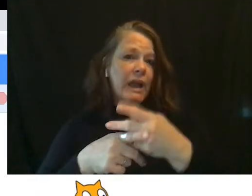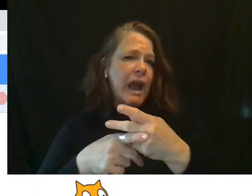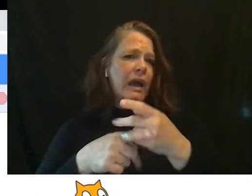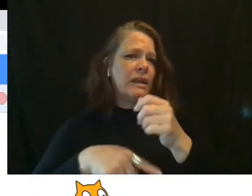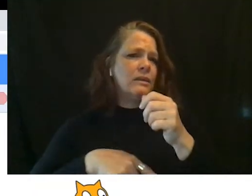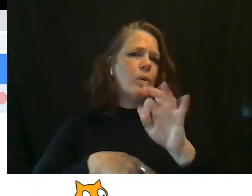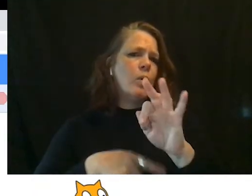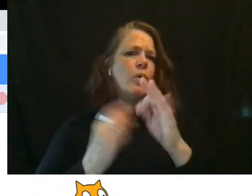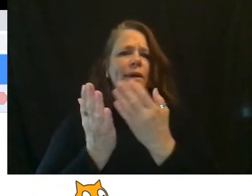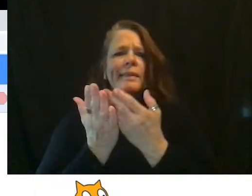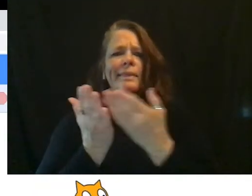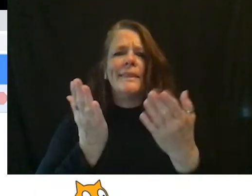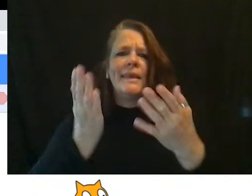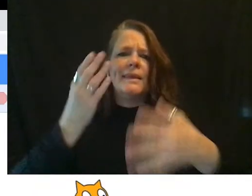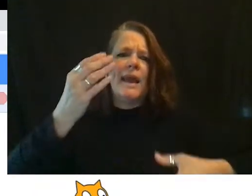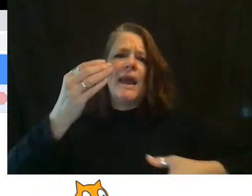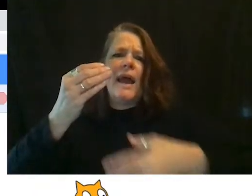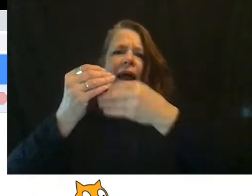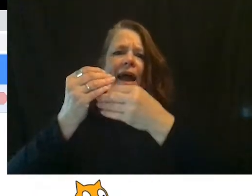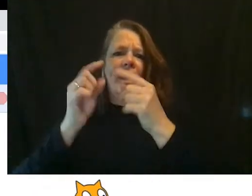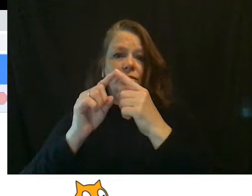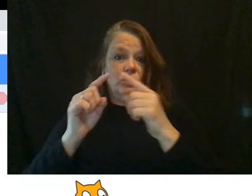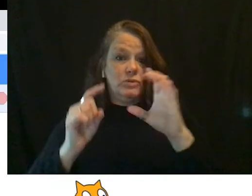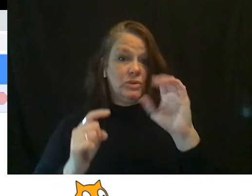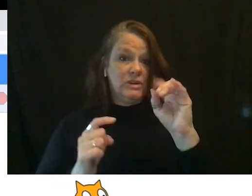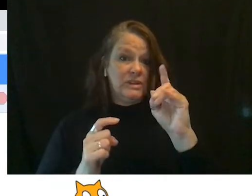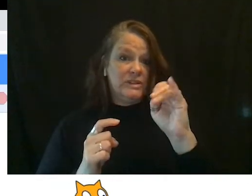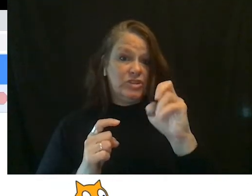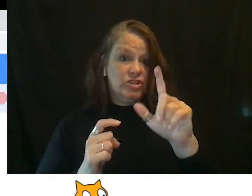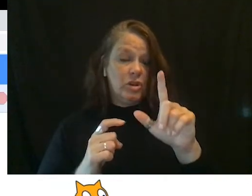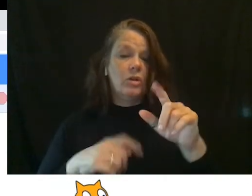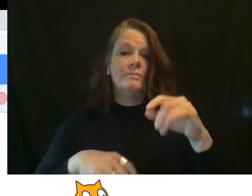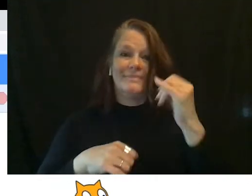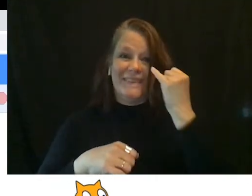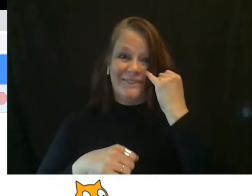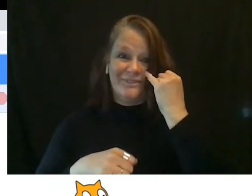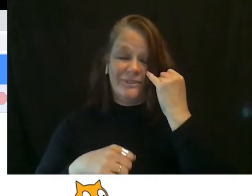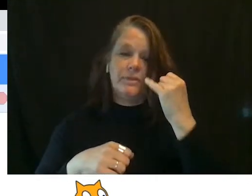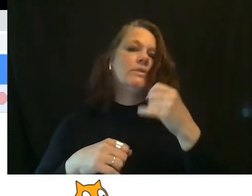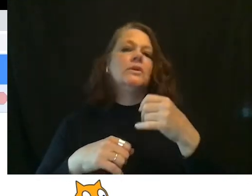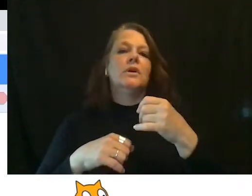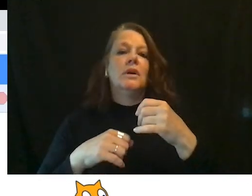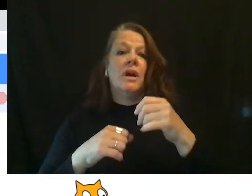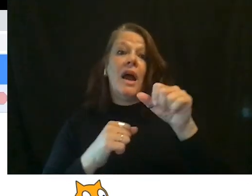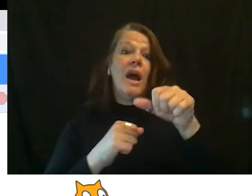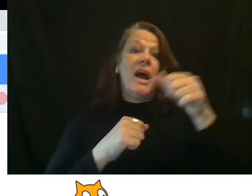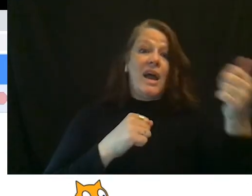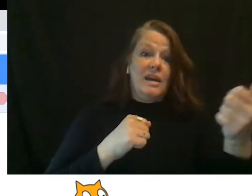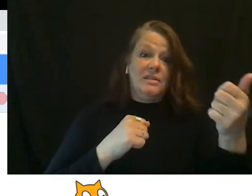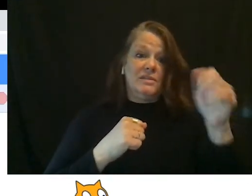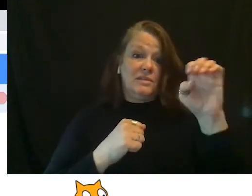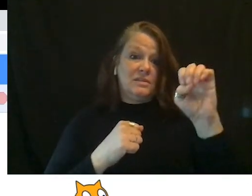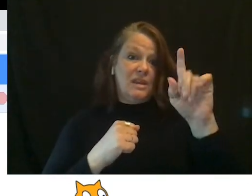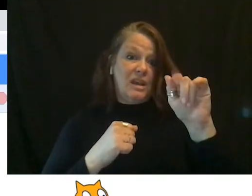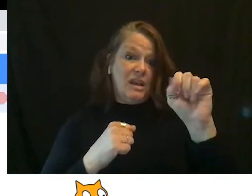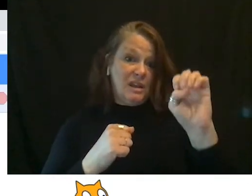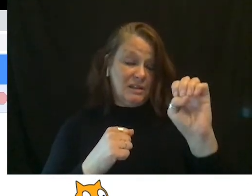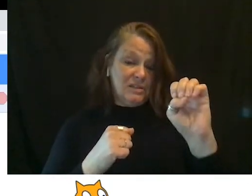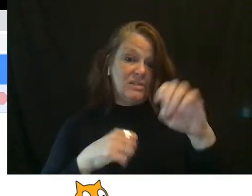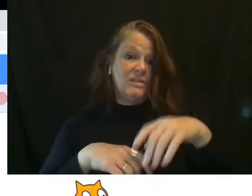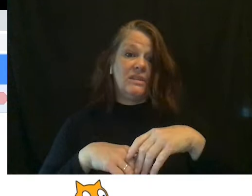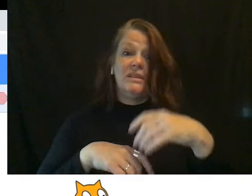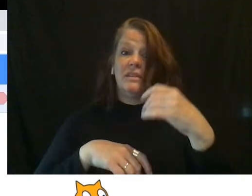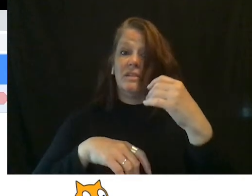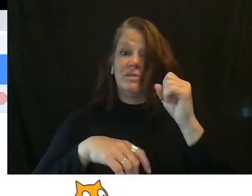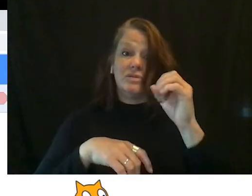of thing that you can add to a conditional called an else. And the else is what will happen if he isn't touching or if that condition isn't met.